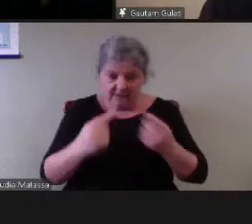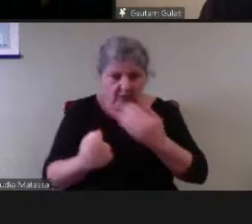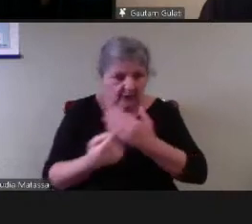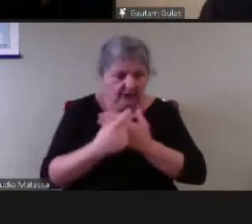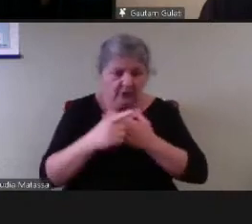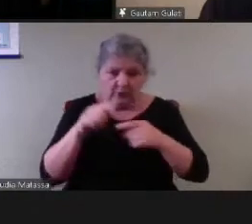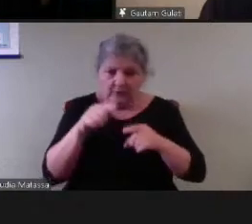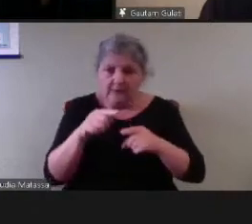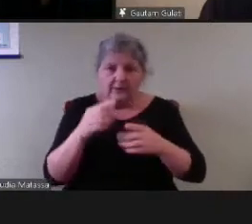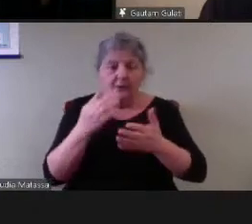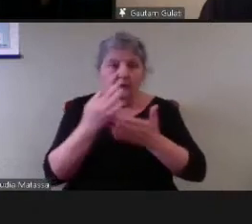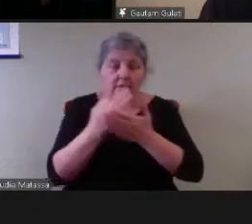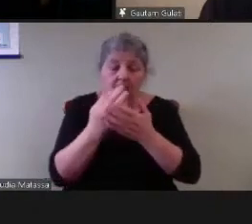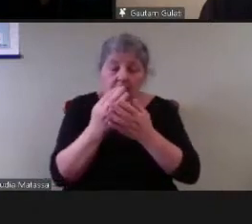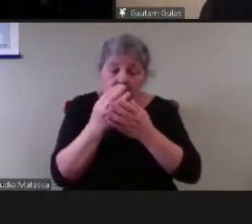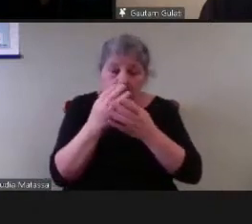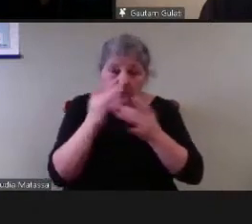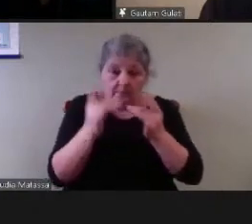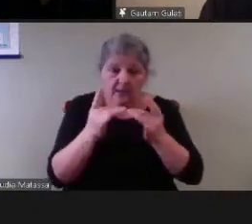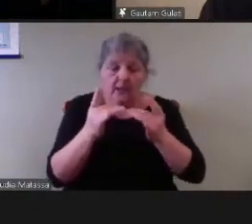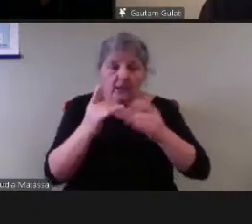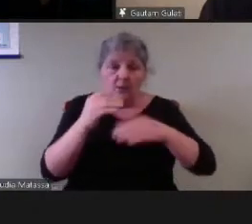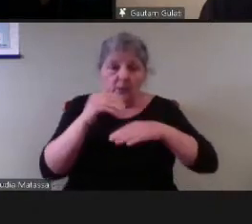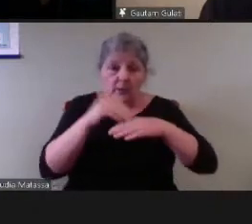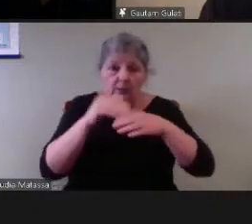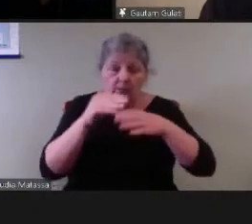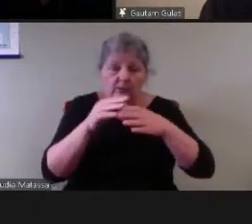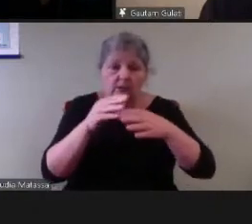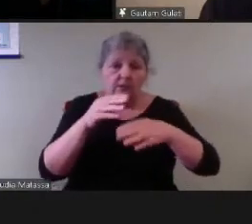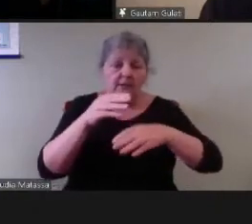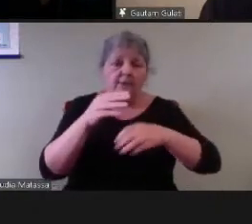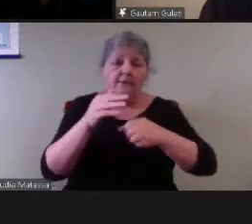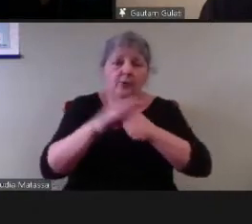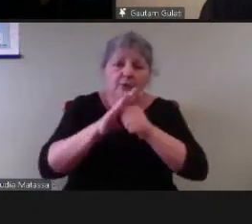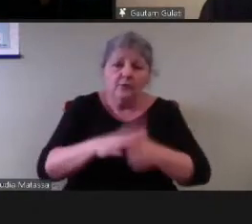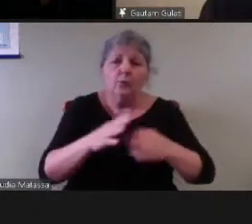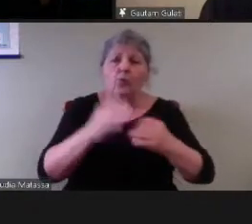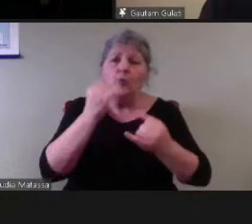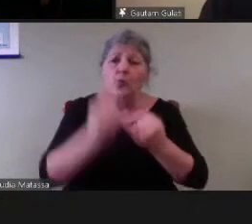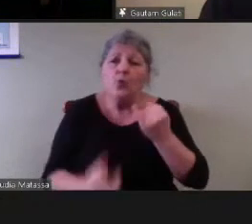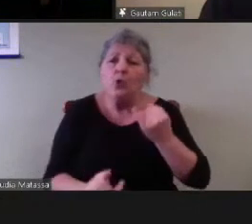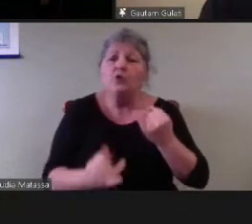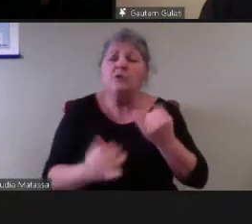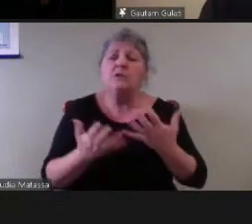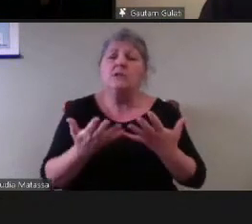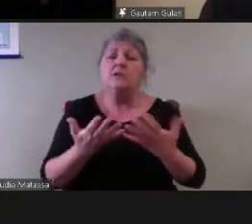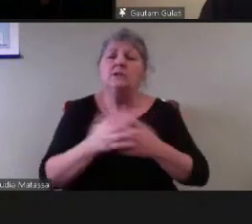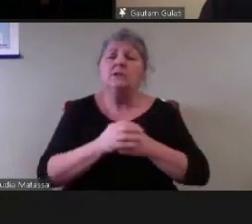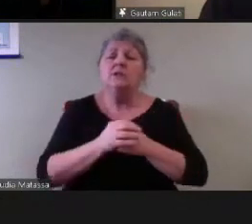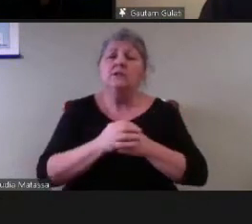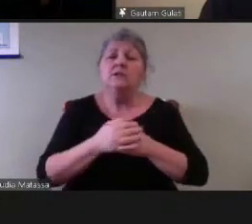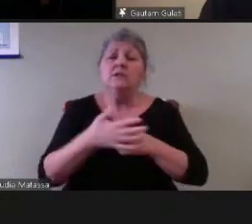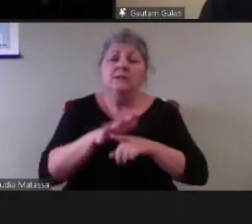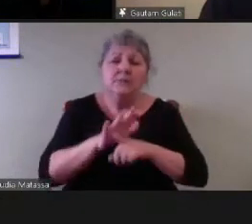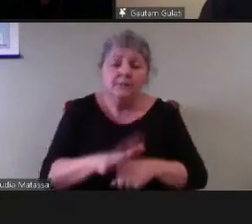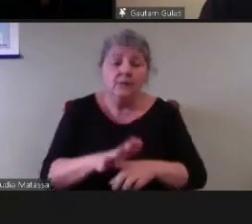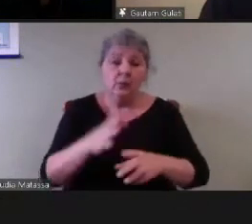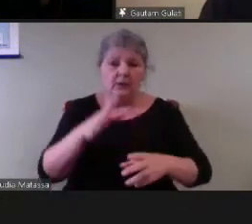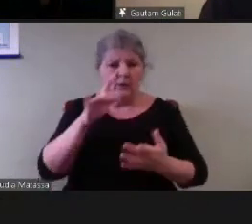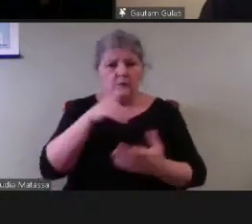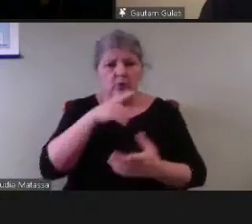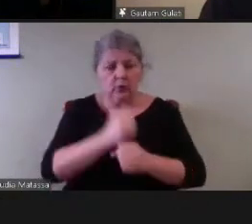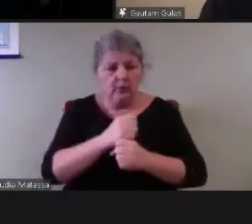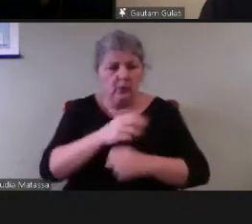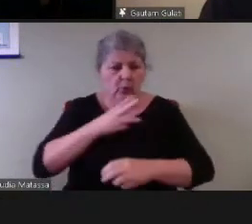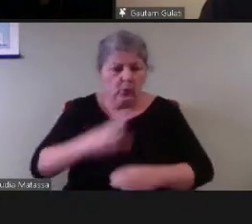that tend to magnify these forms of discrimination and this intersecting form of discrimination. And I think, you know, we've touched on women